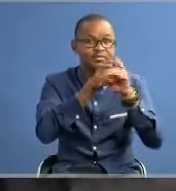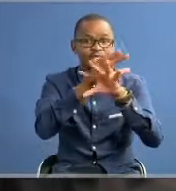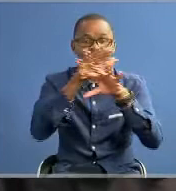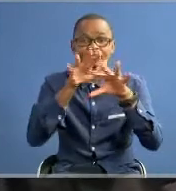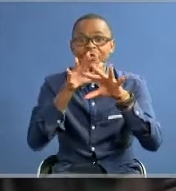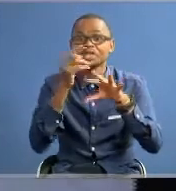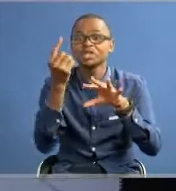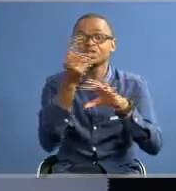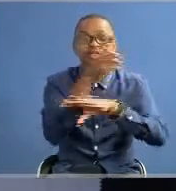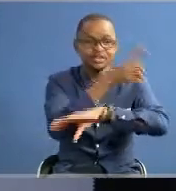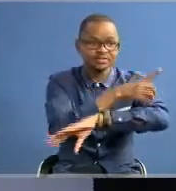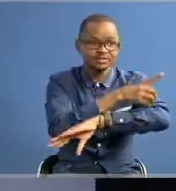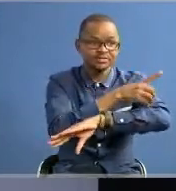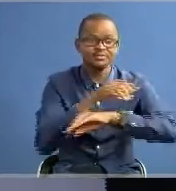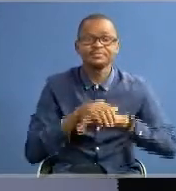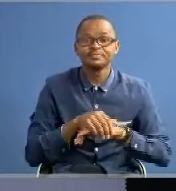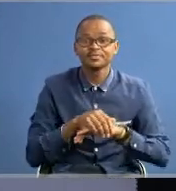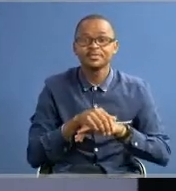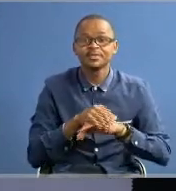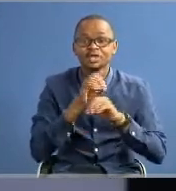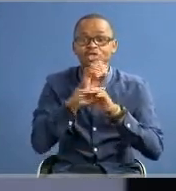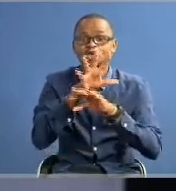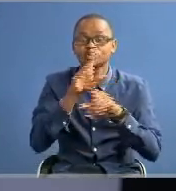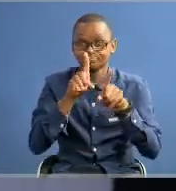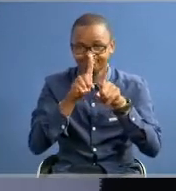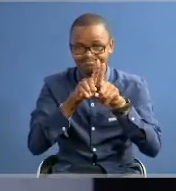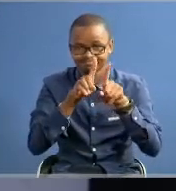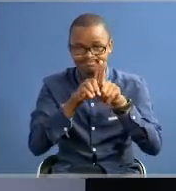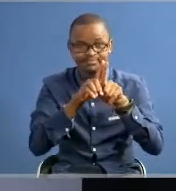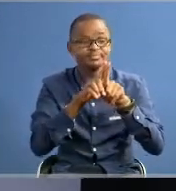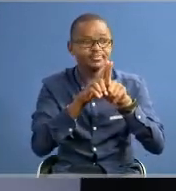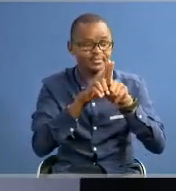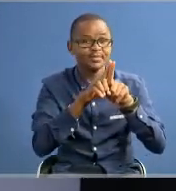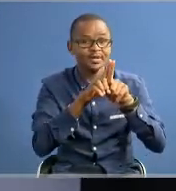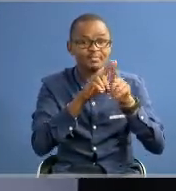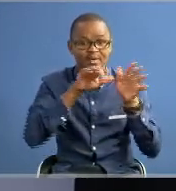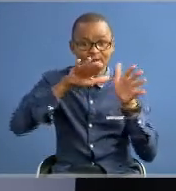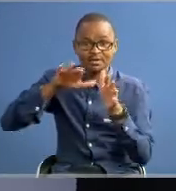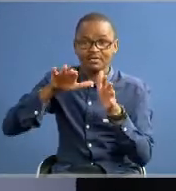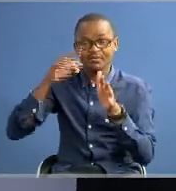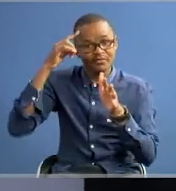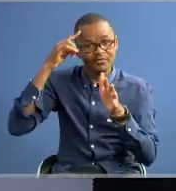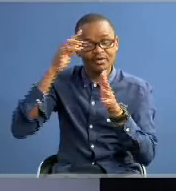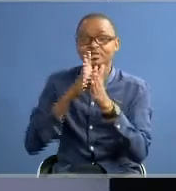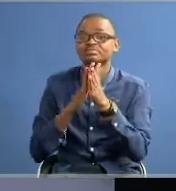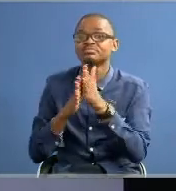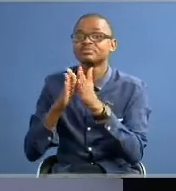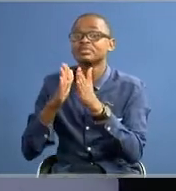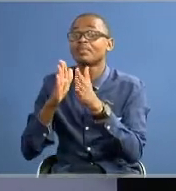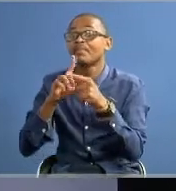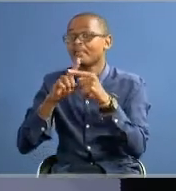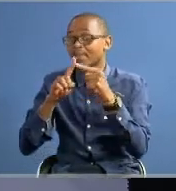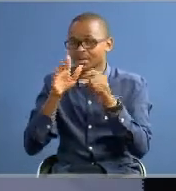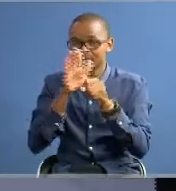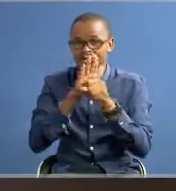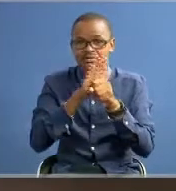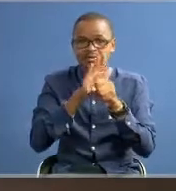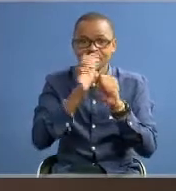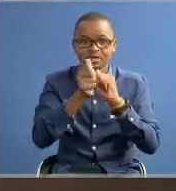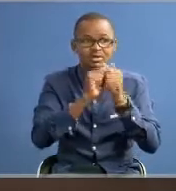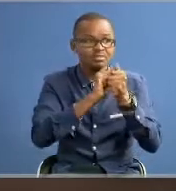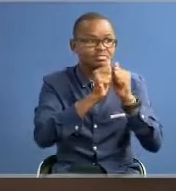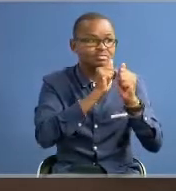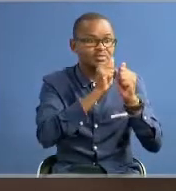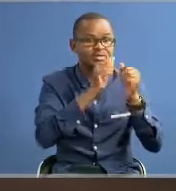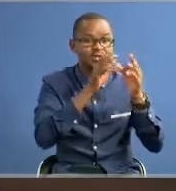almost every day. Shooting games and simulators seem to be an exceptional match for the platform. Although mostly used for gaming